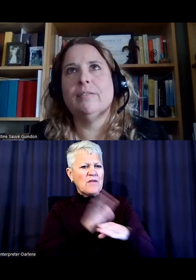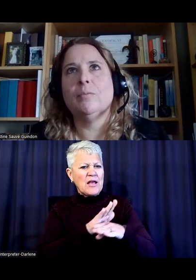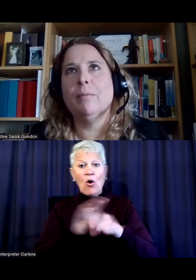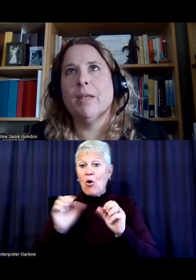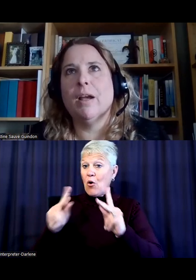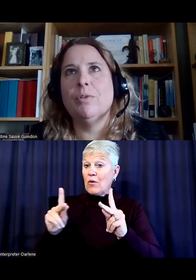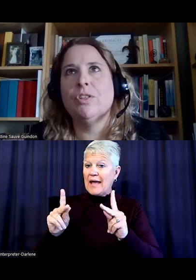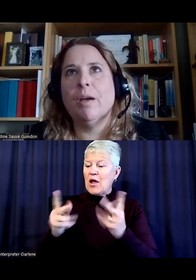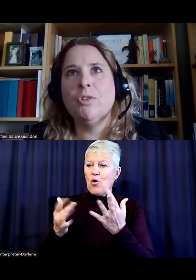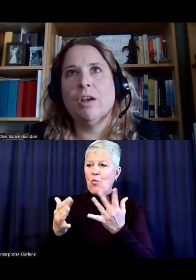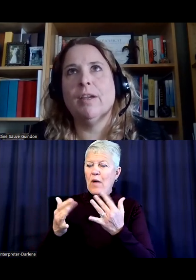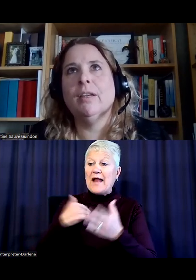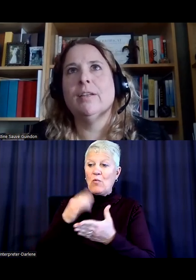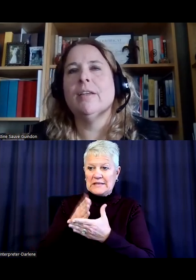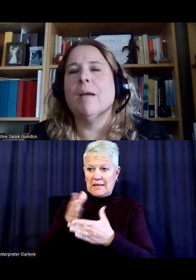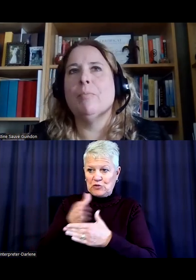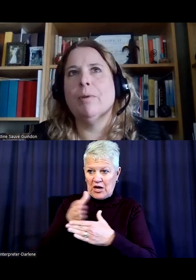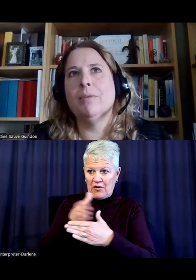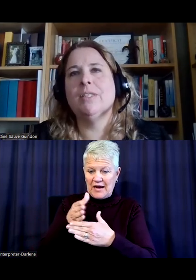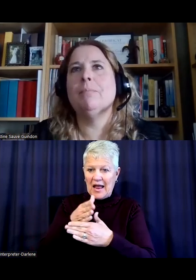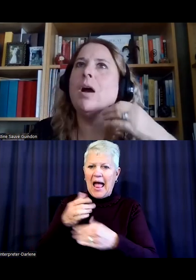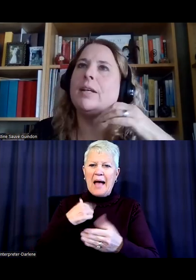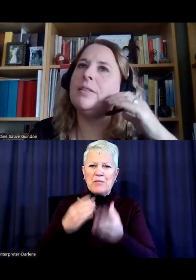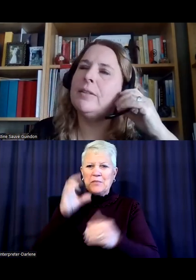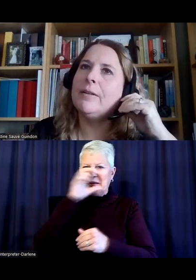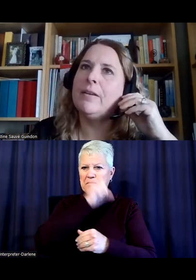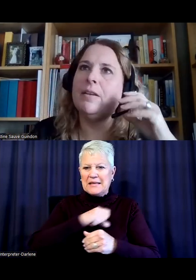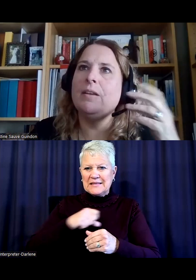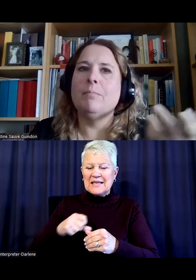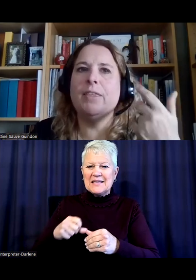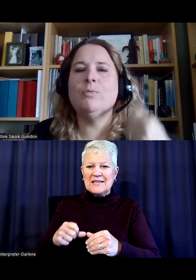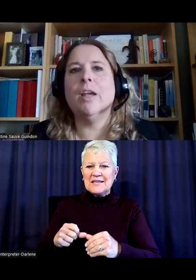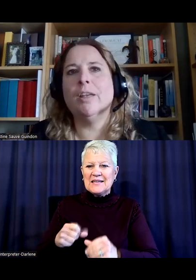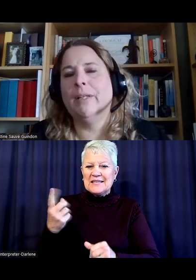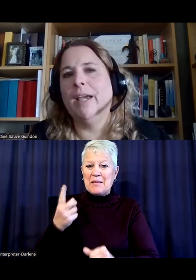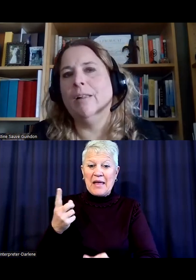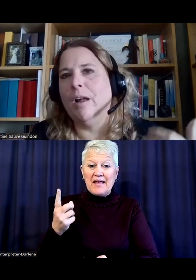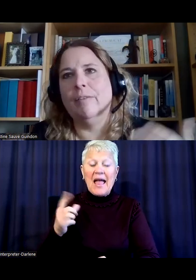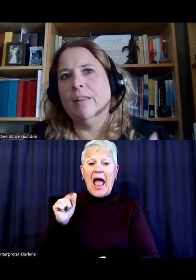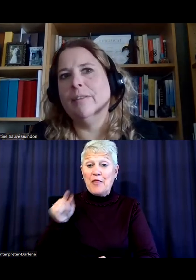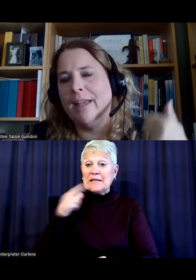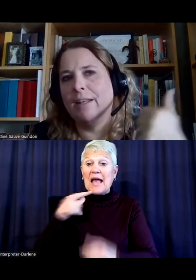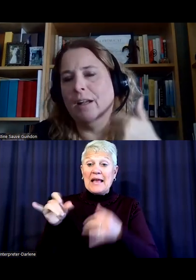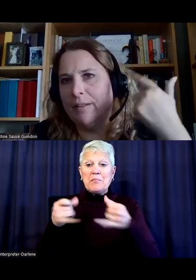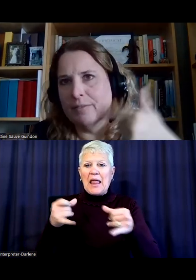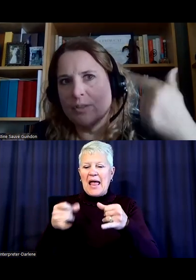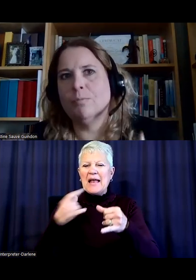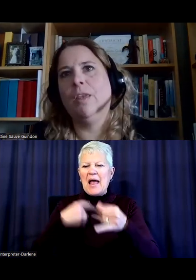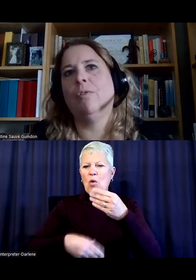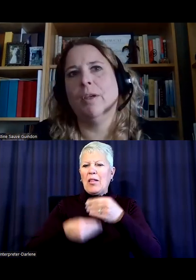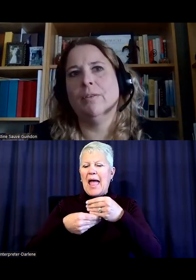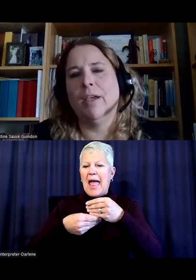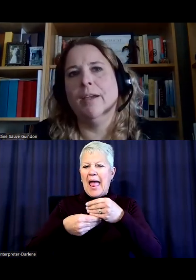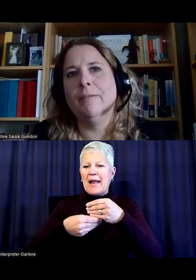then. Wait a minute. I will stop sharing. I probably missed the box. But this one I can play. I'll edit. I'll